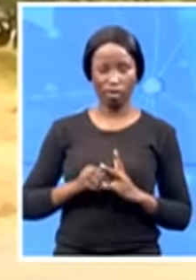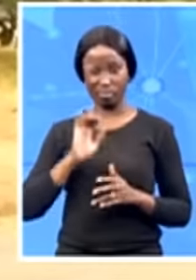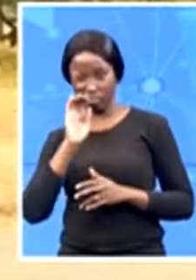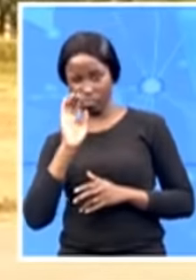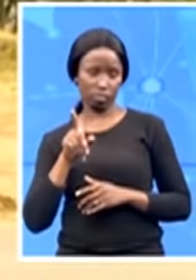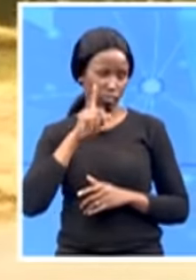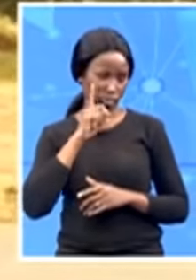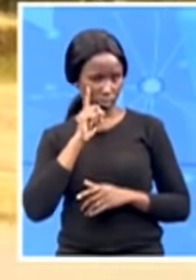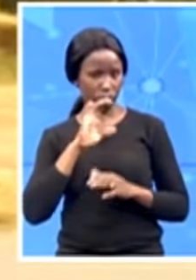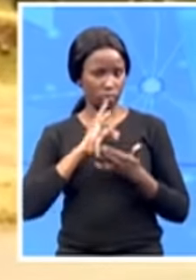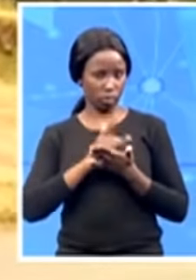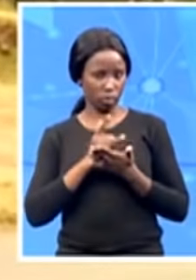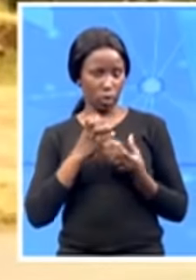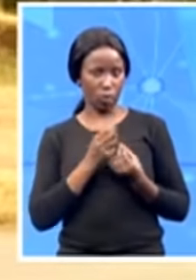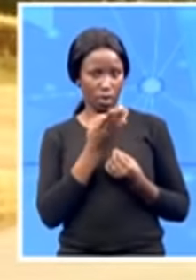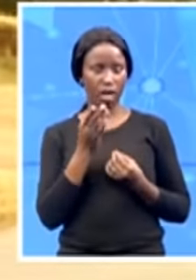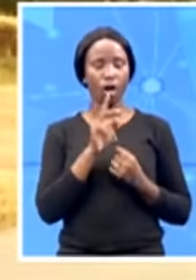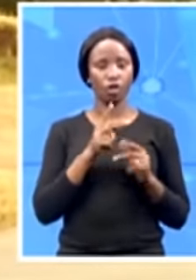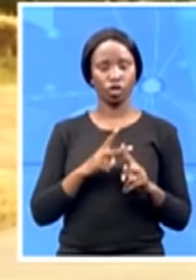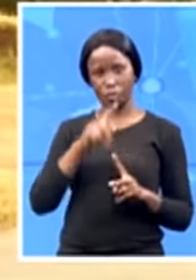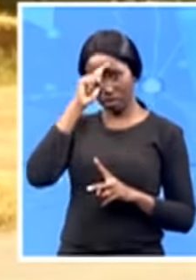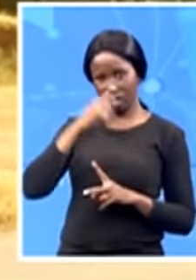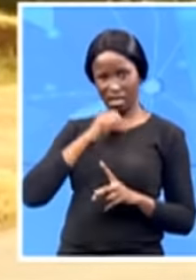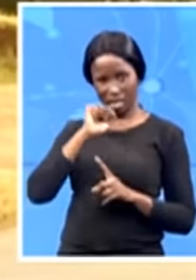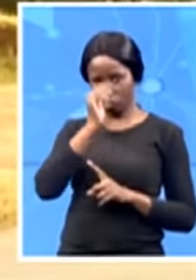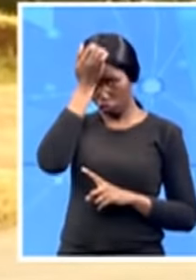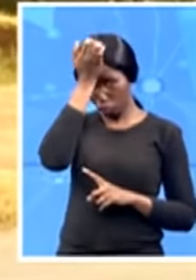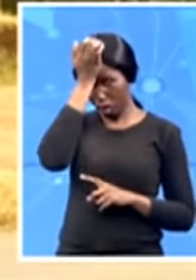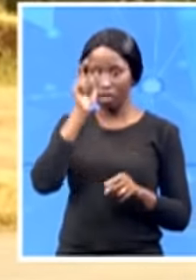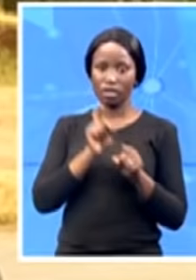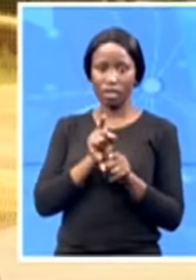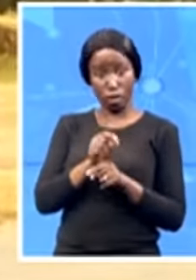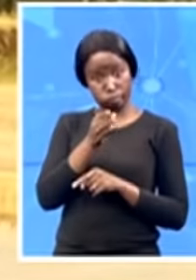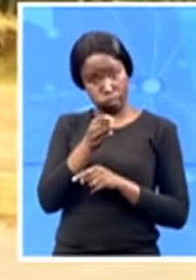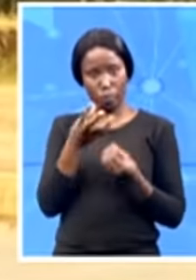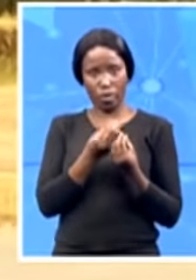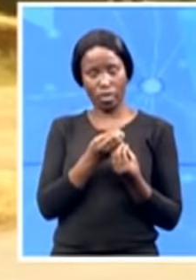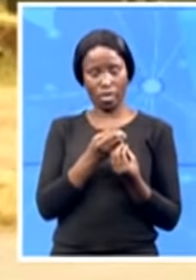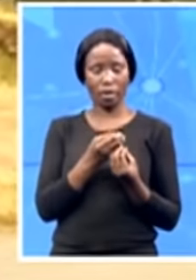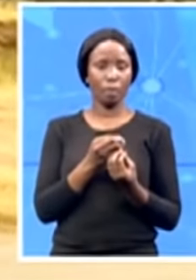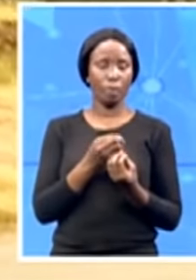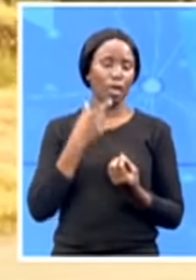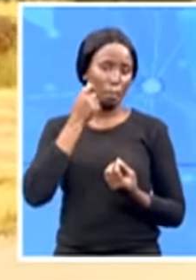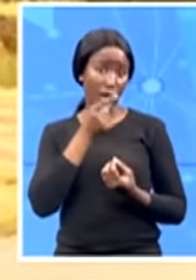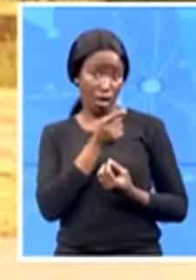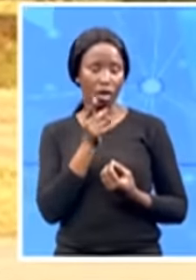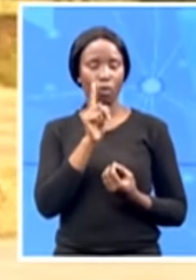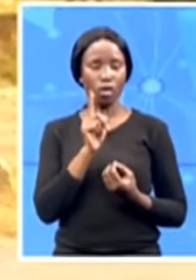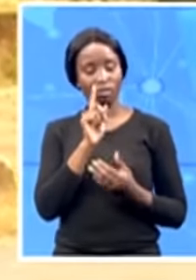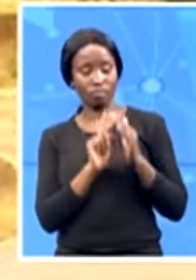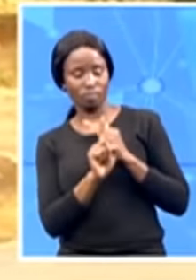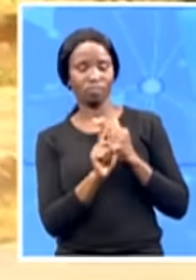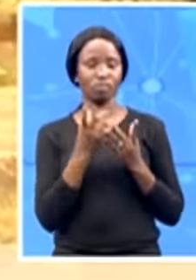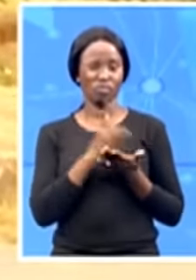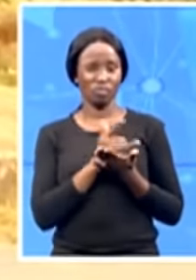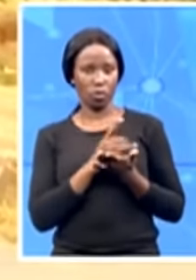also speaking to those gentlemen there, so we're also going to try to chat to him a little bit later just to find out, has there been any